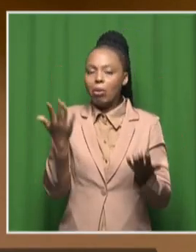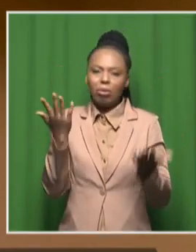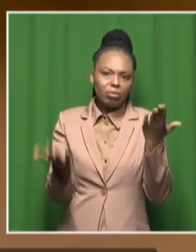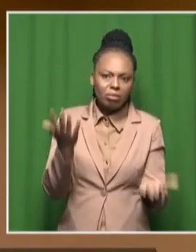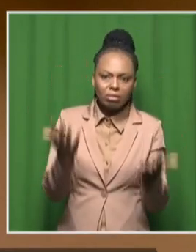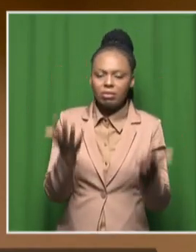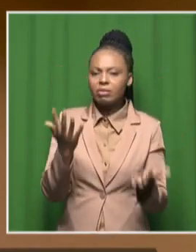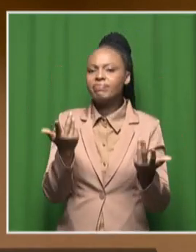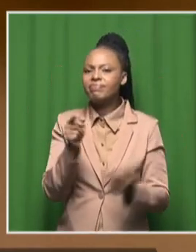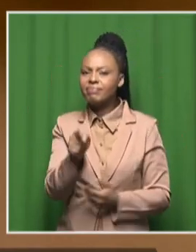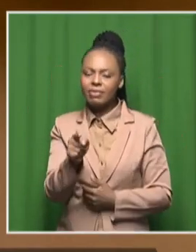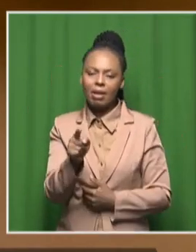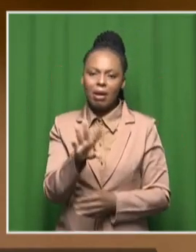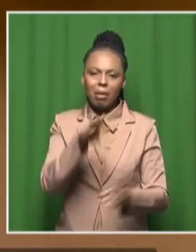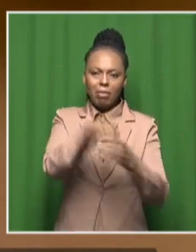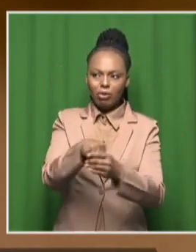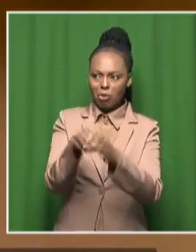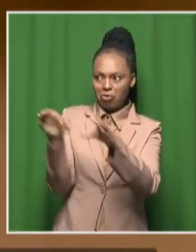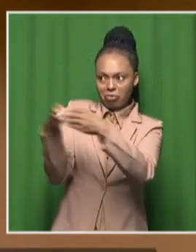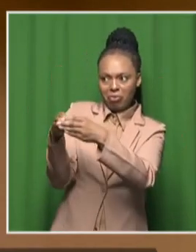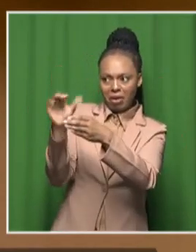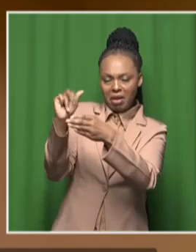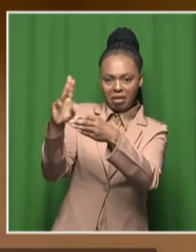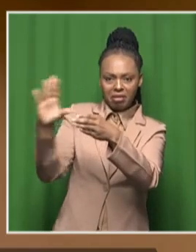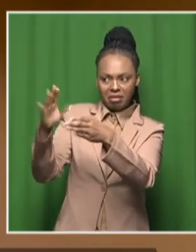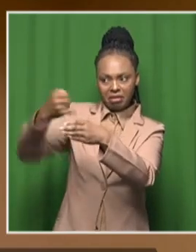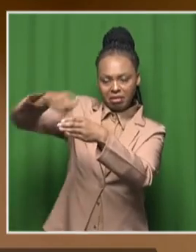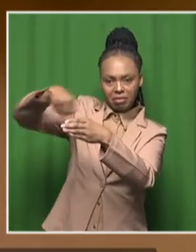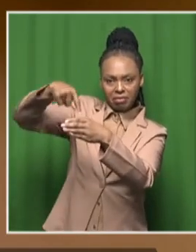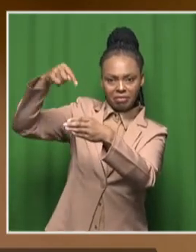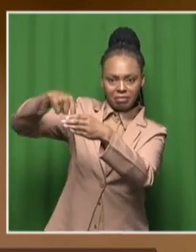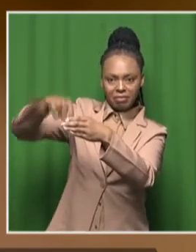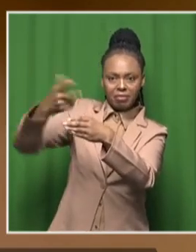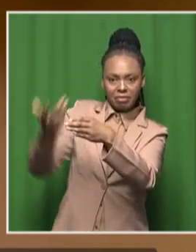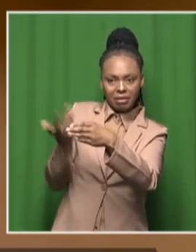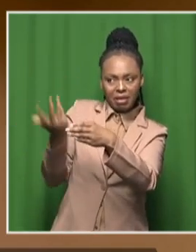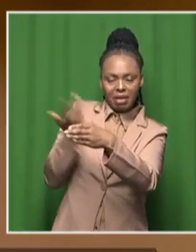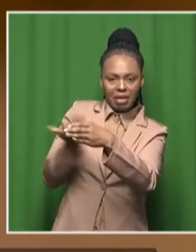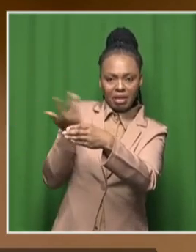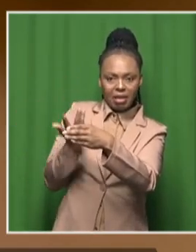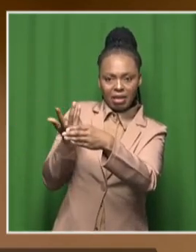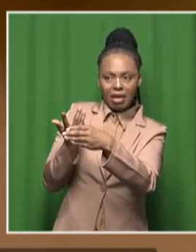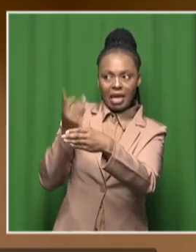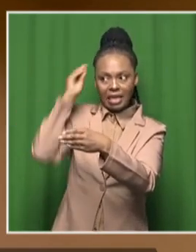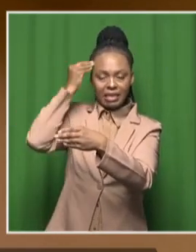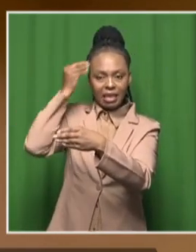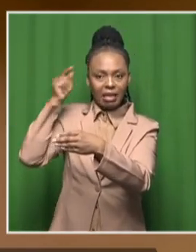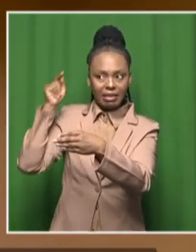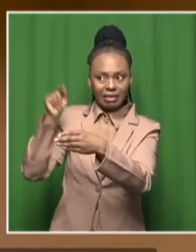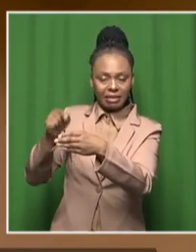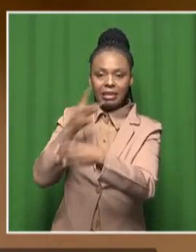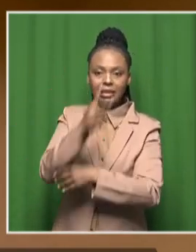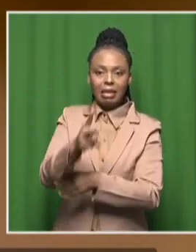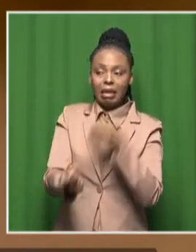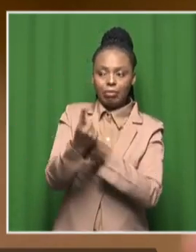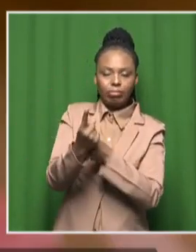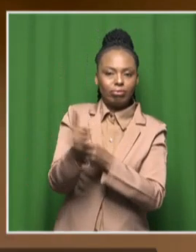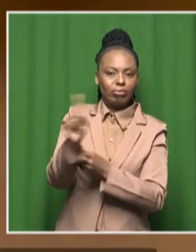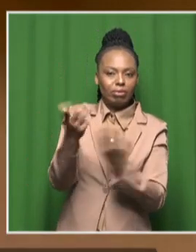of the ANC inner core, and now, of course, it's going to be interesting to see what happens